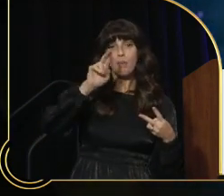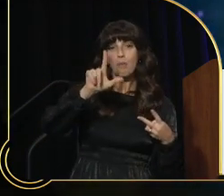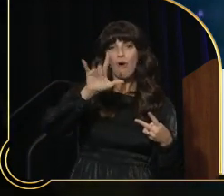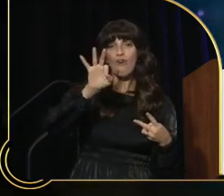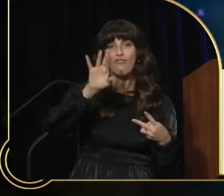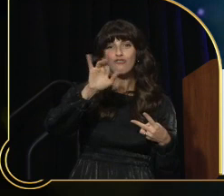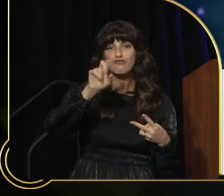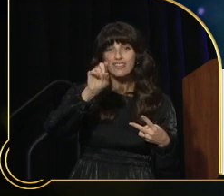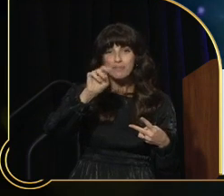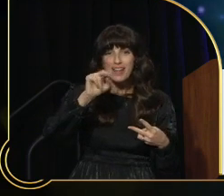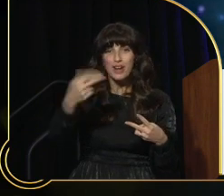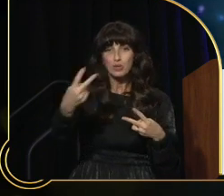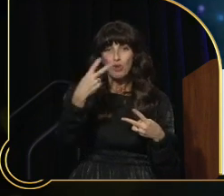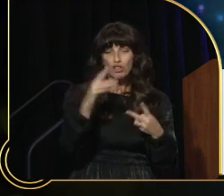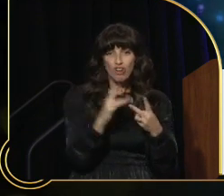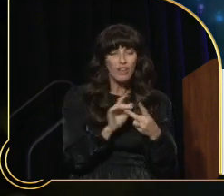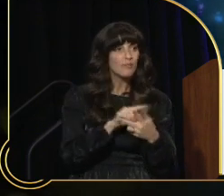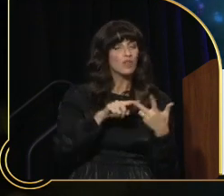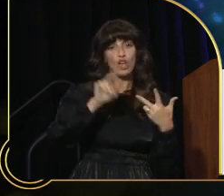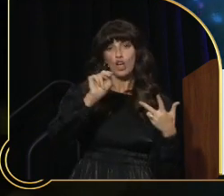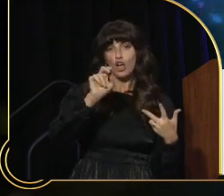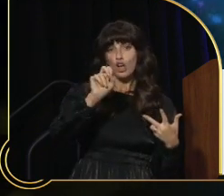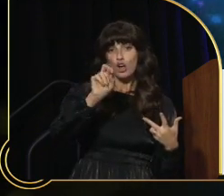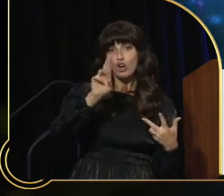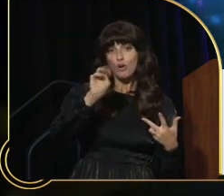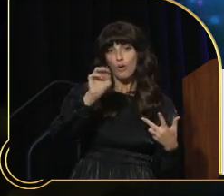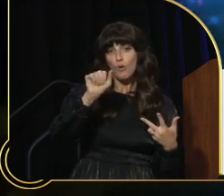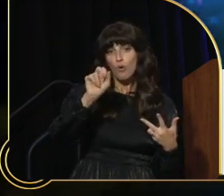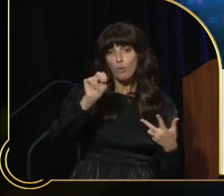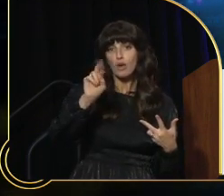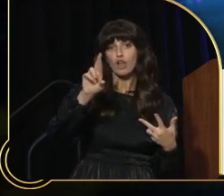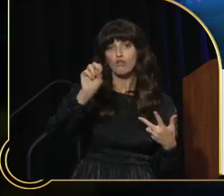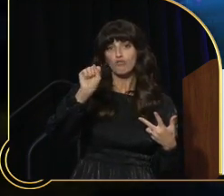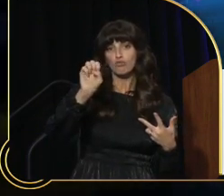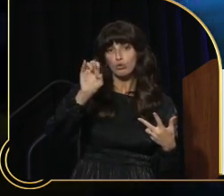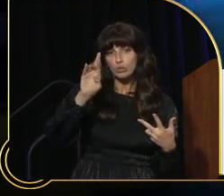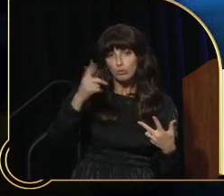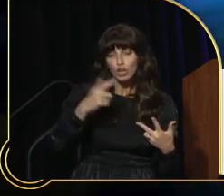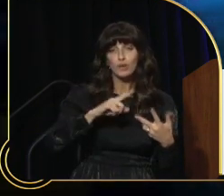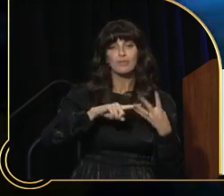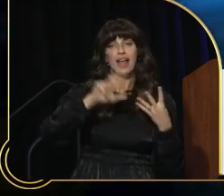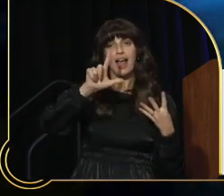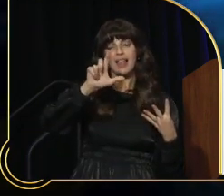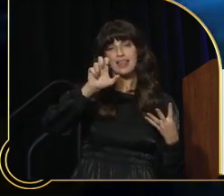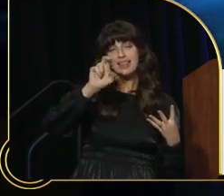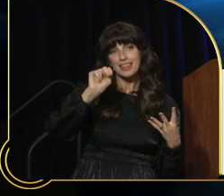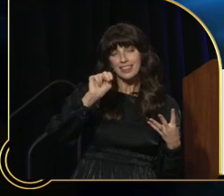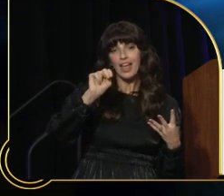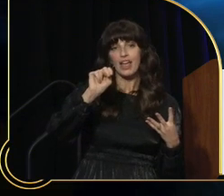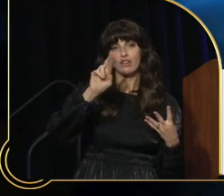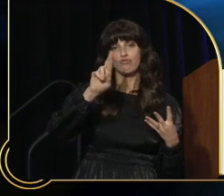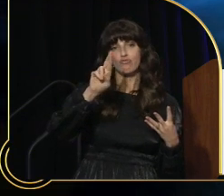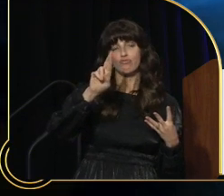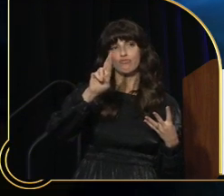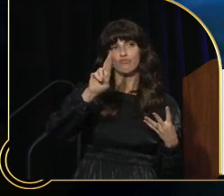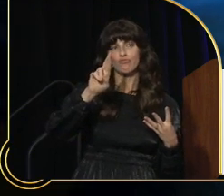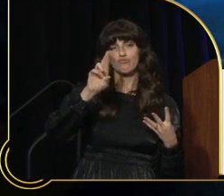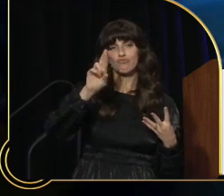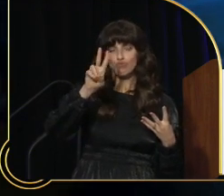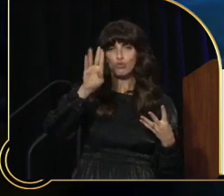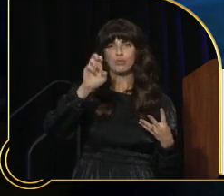online, Norman Rosenberg, Len Rubenstein, Elizabeth Jones, thank you so much for